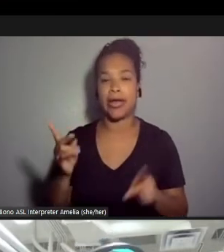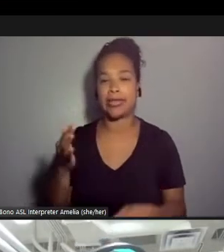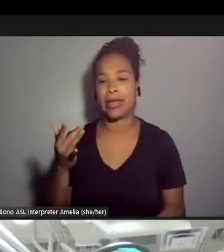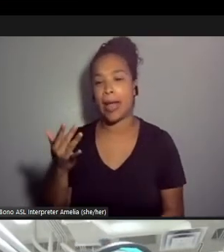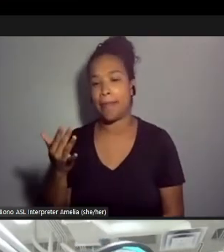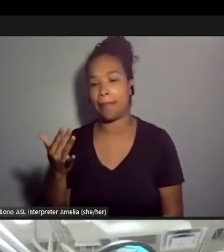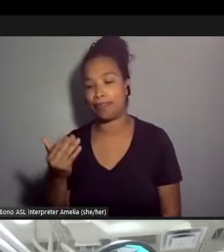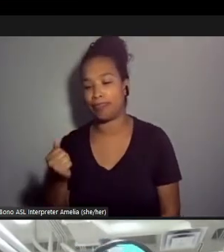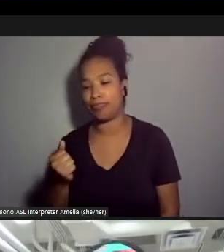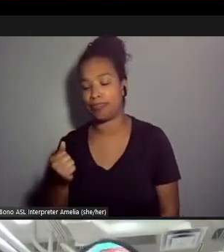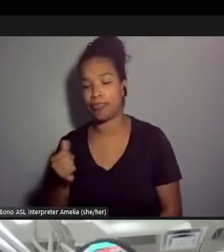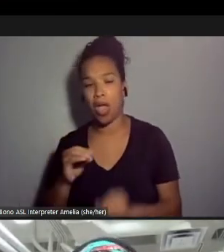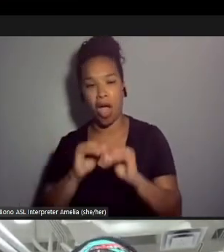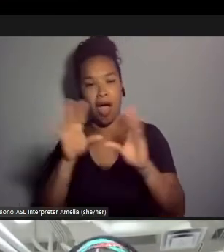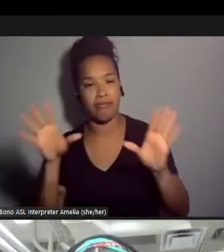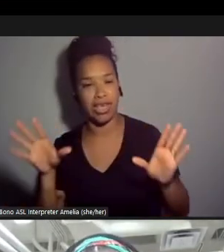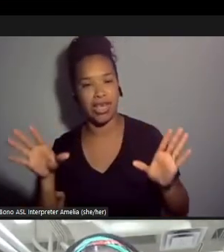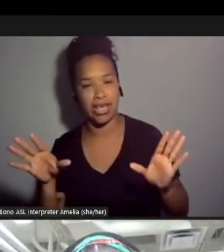obvious,